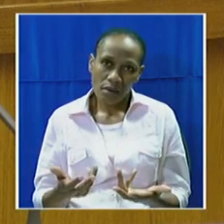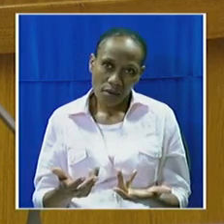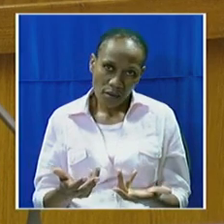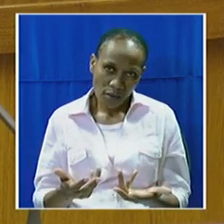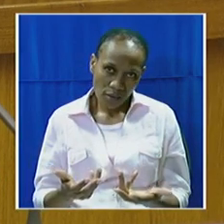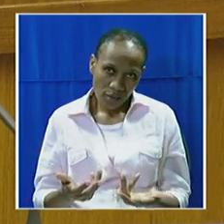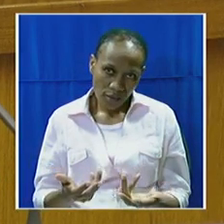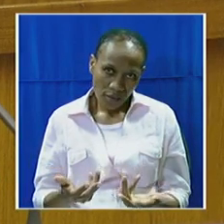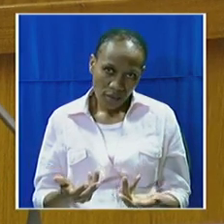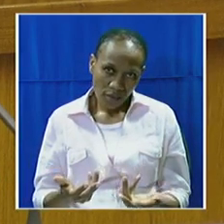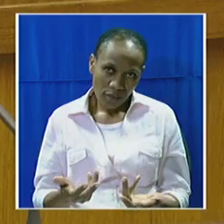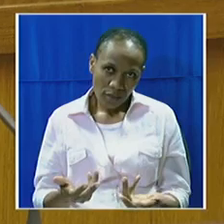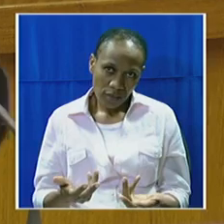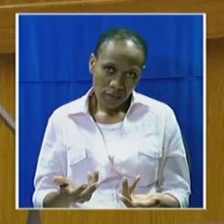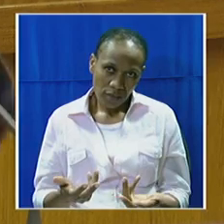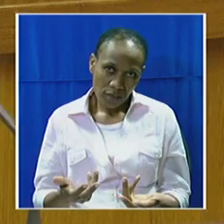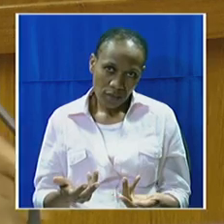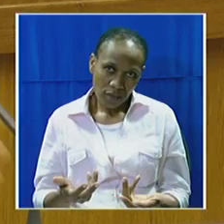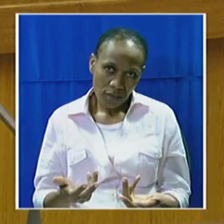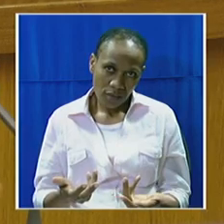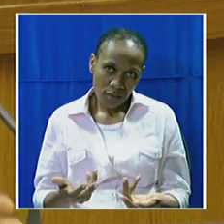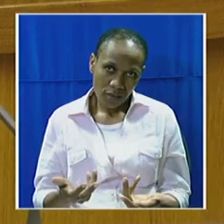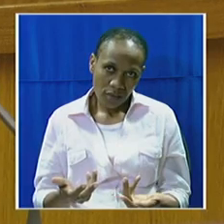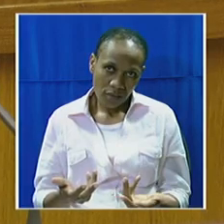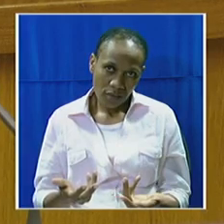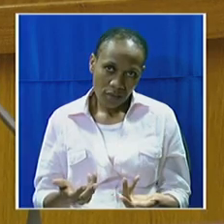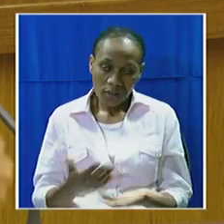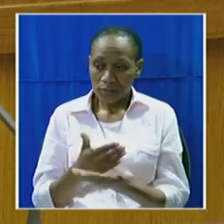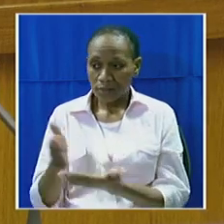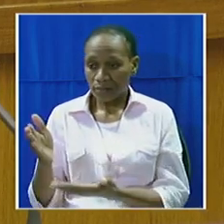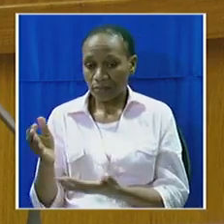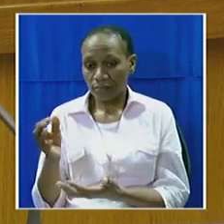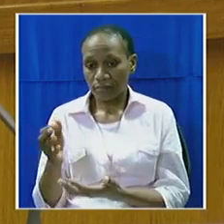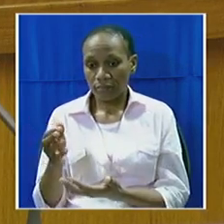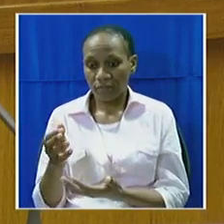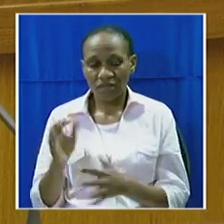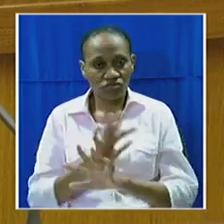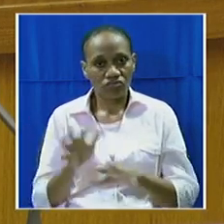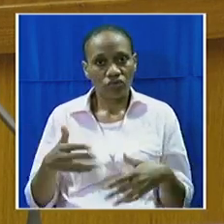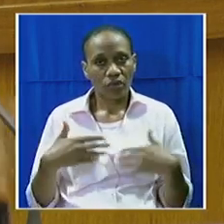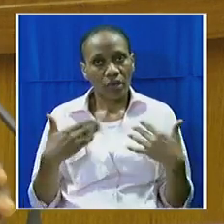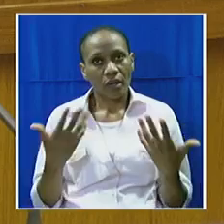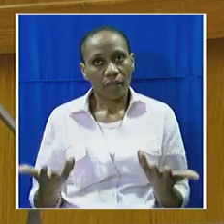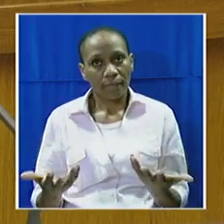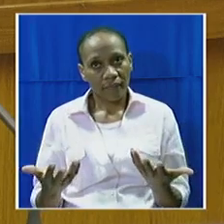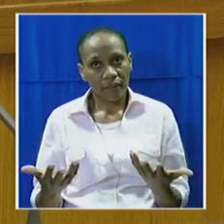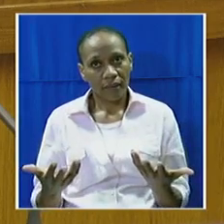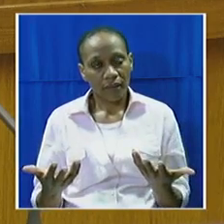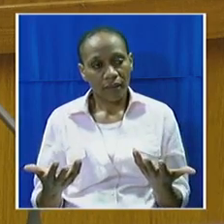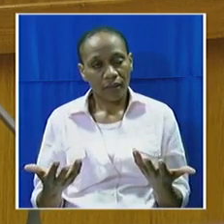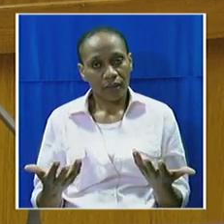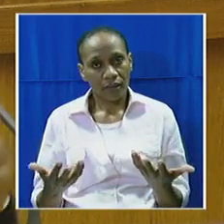some are trying to indicate that it's the government that just took a resolution alone. These members that the leadership of cabinet